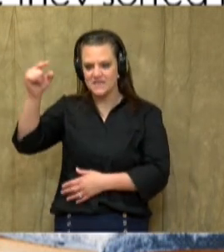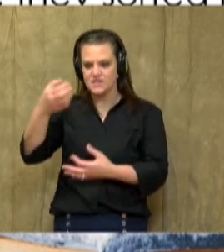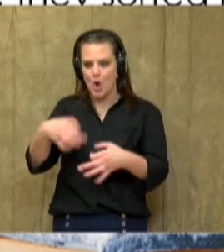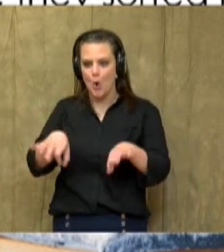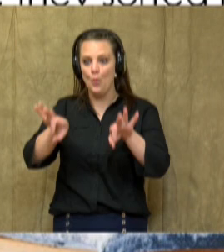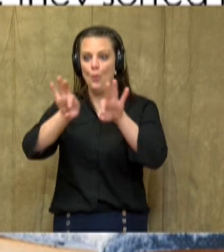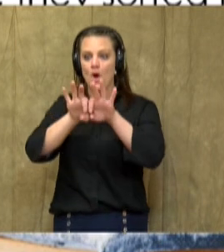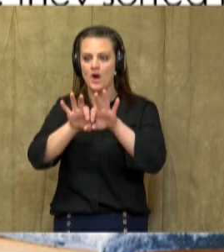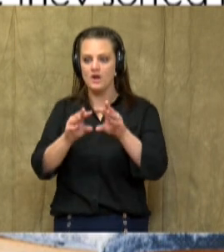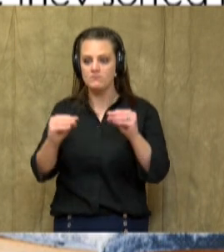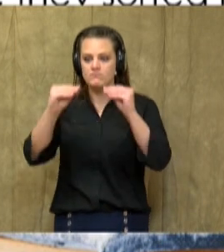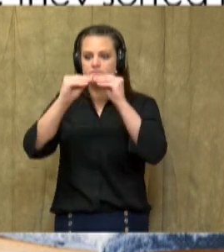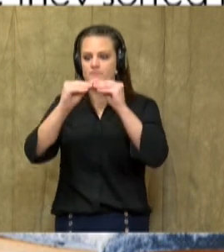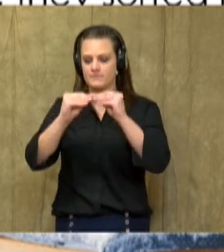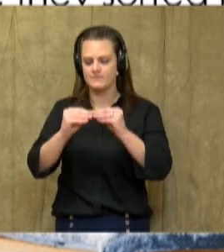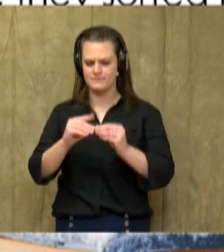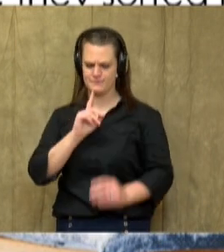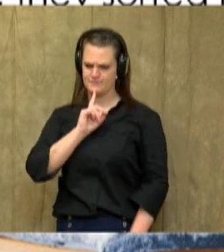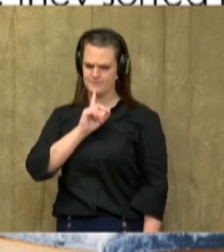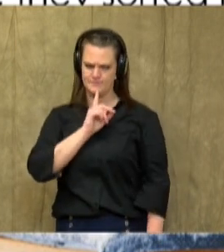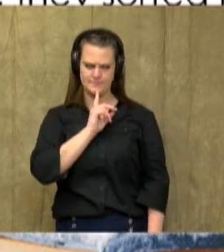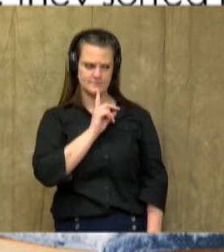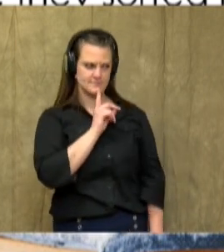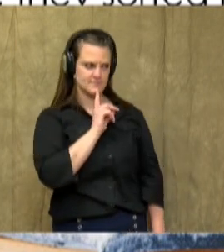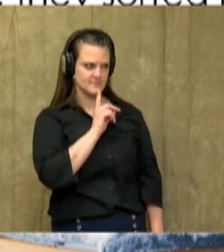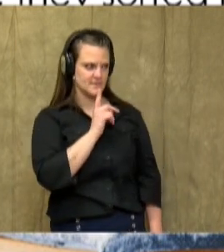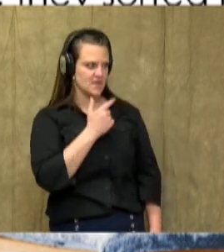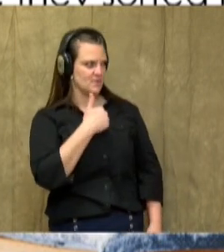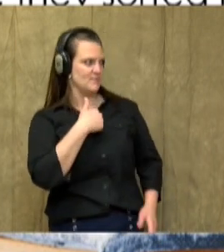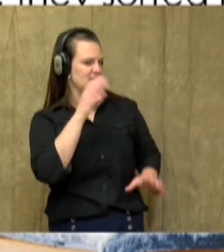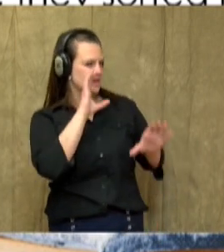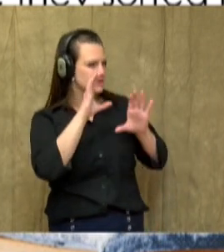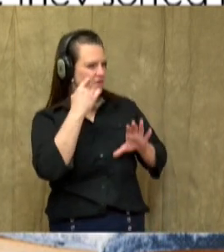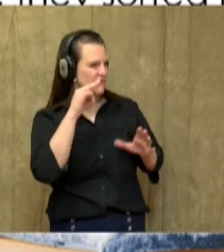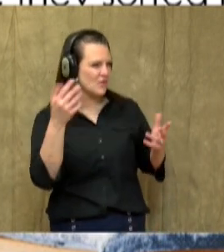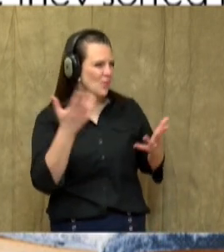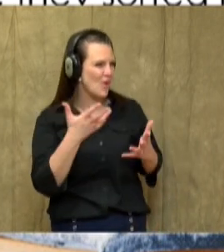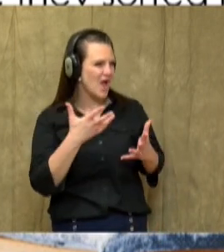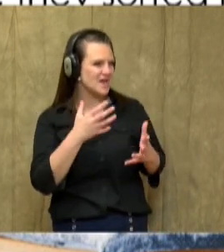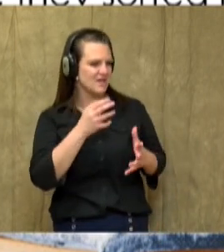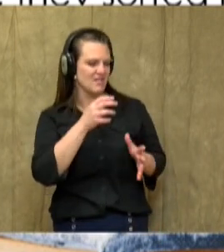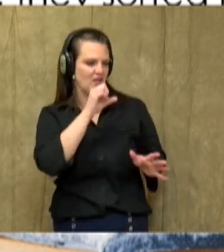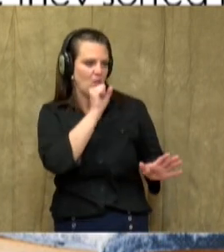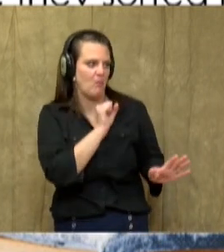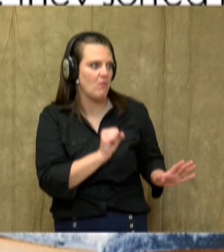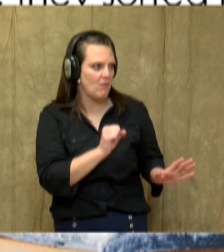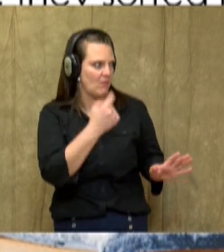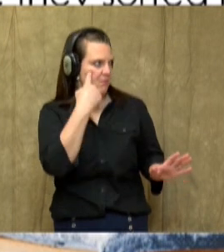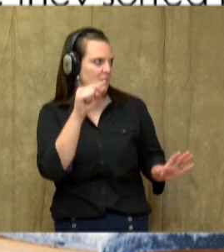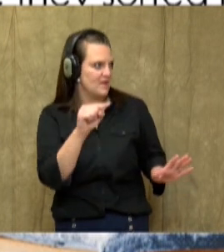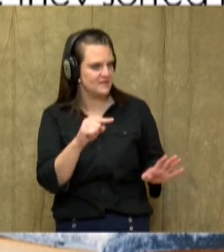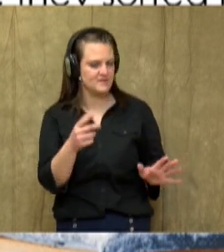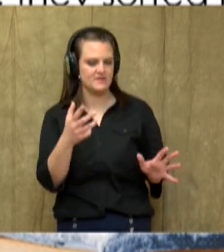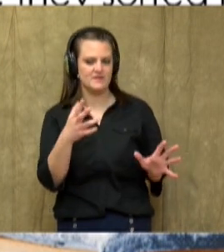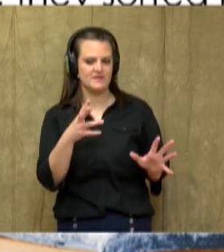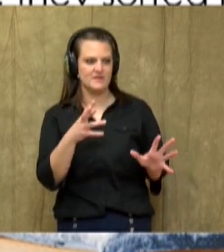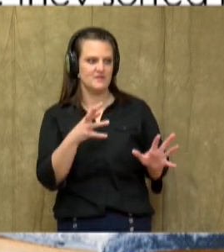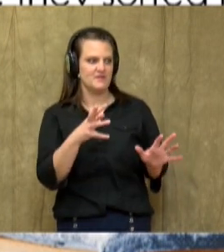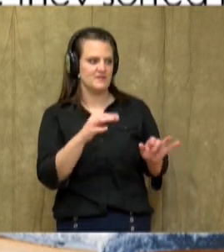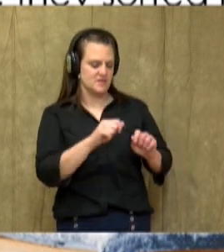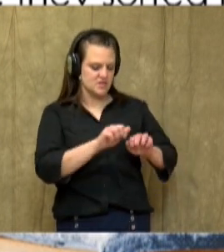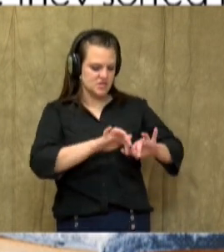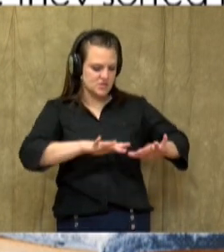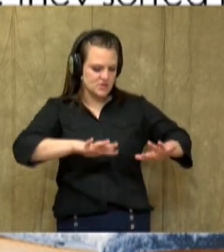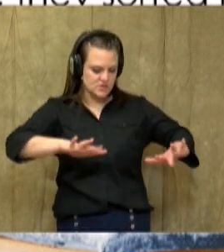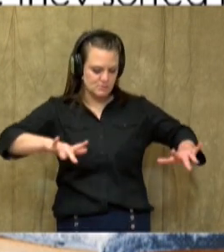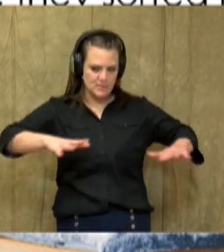lot. Really? So what am I looking for? Super old ones? Caitlin spread